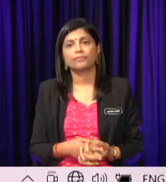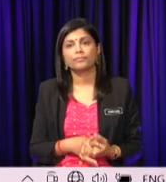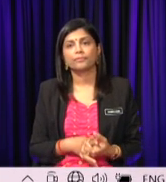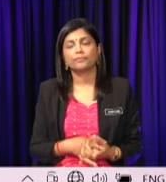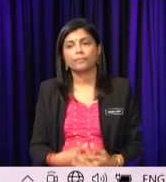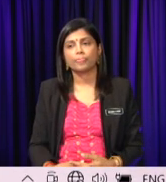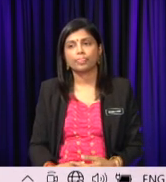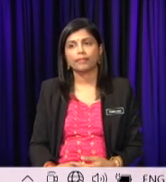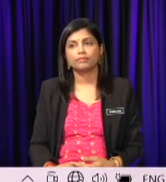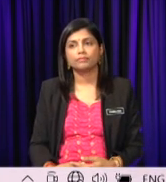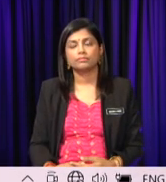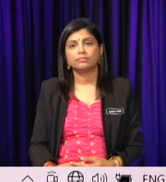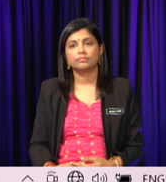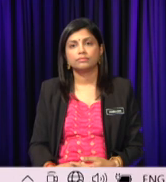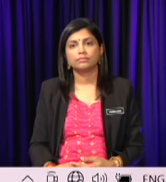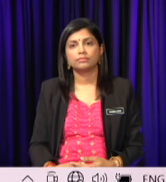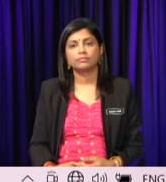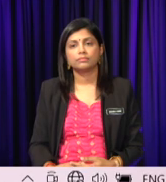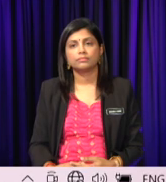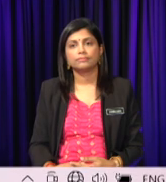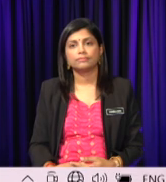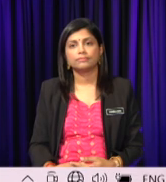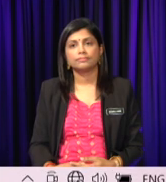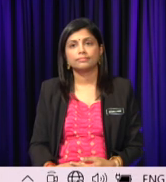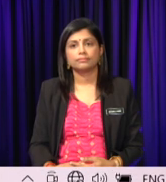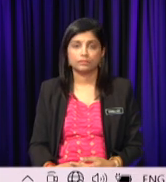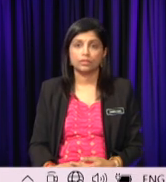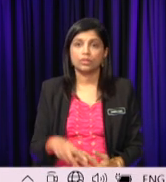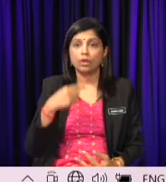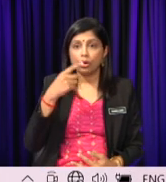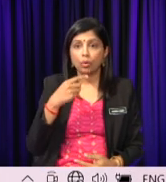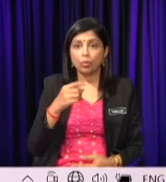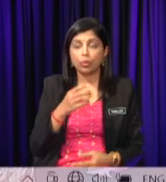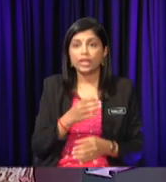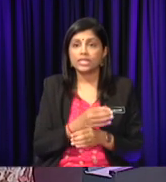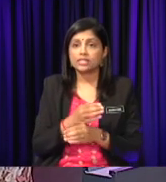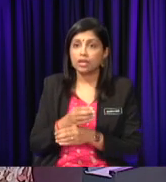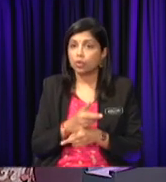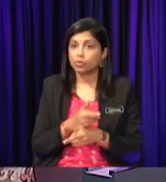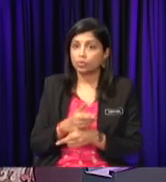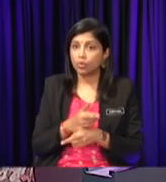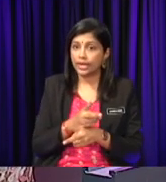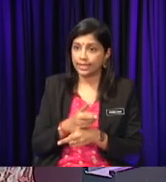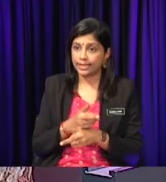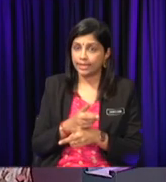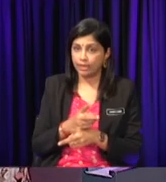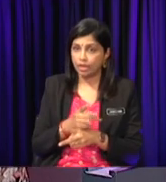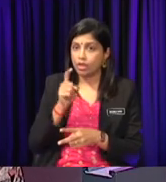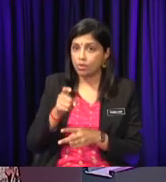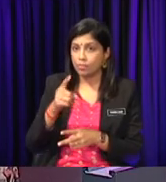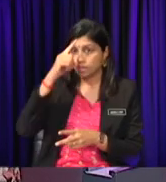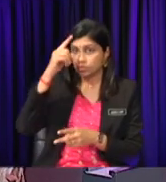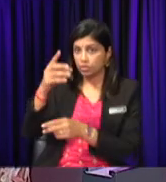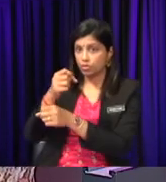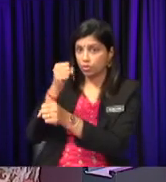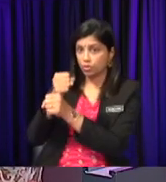bit. The person who is controlling the situation, you need to conclude the discussion. So